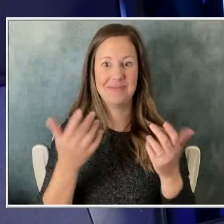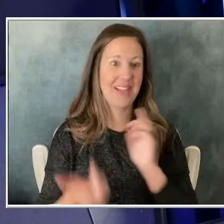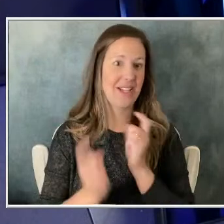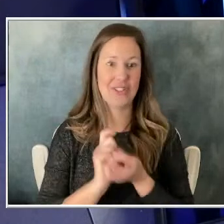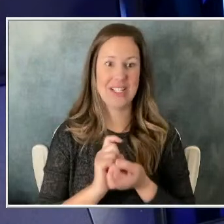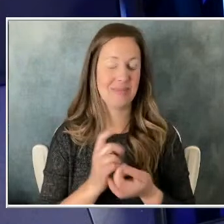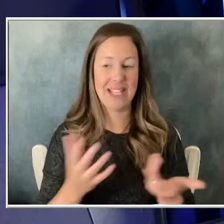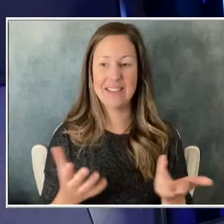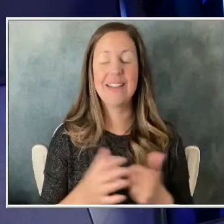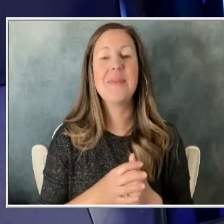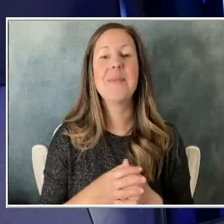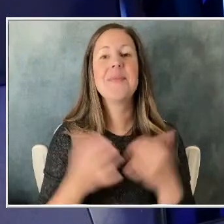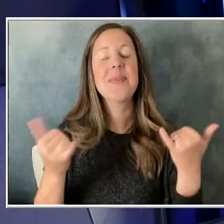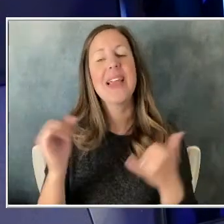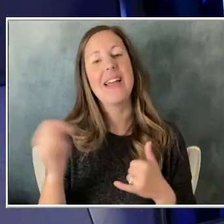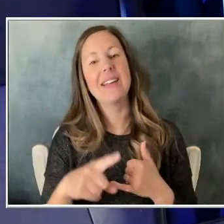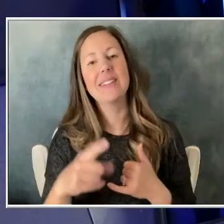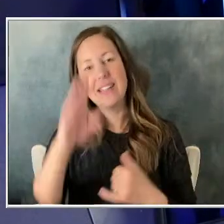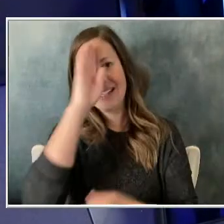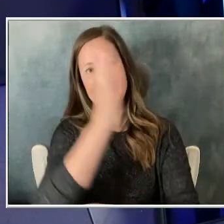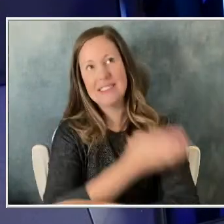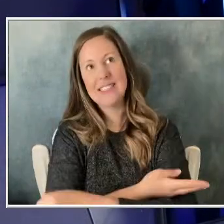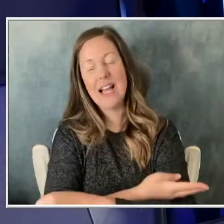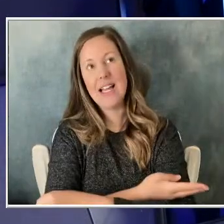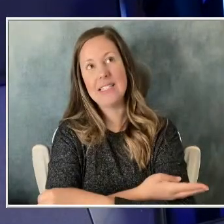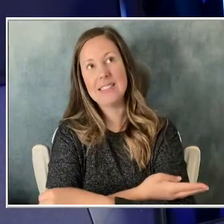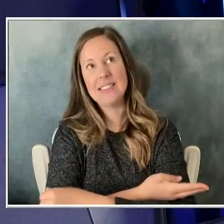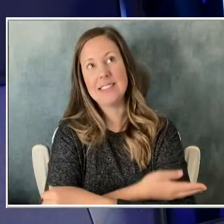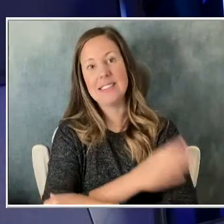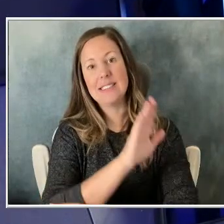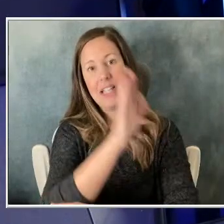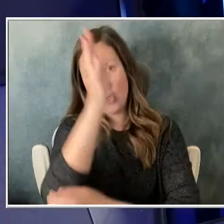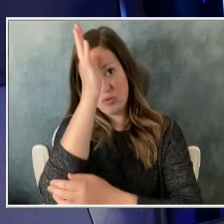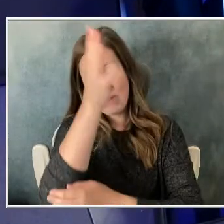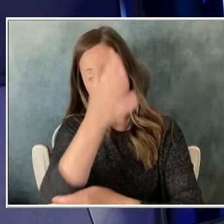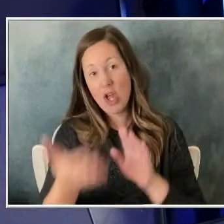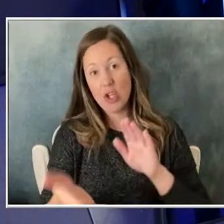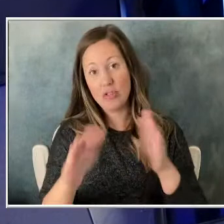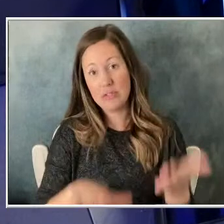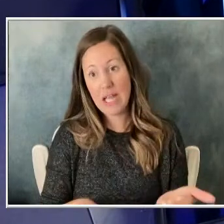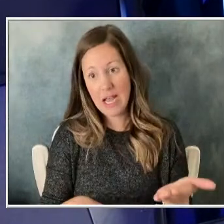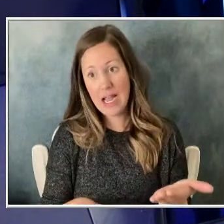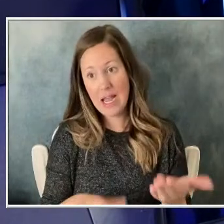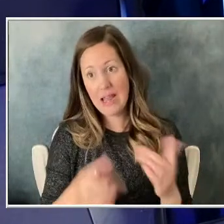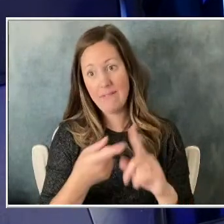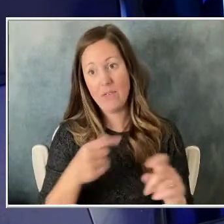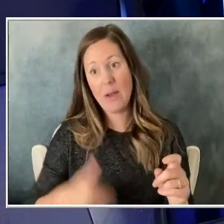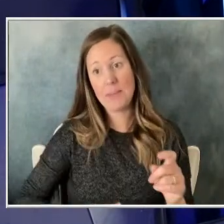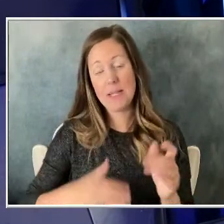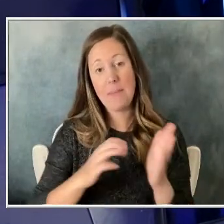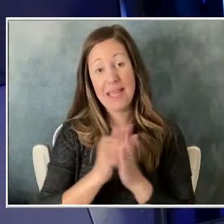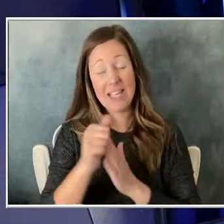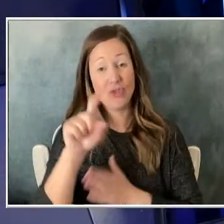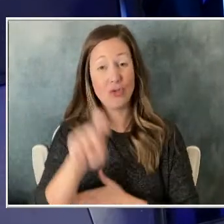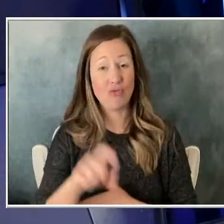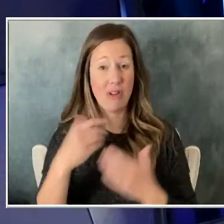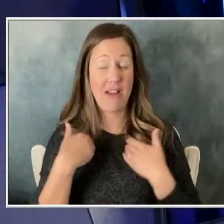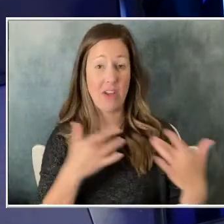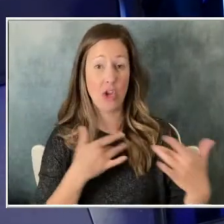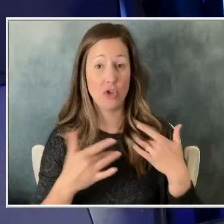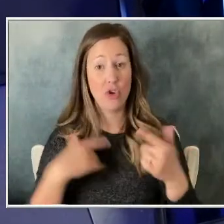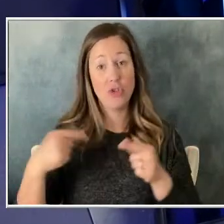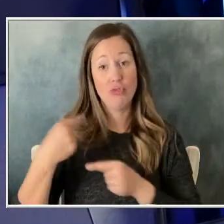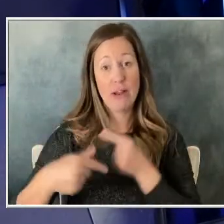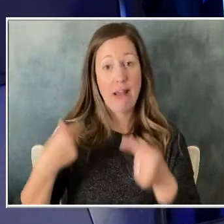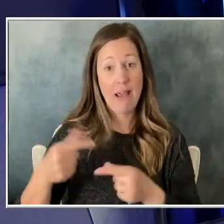know, she said her son's maternal grandfather died as a result, Dr. Sun, of stomach cancer. Should there be a concern of a genetic link?